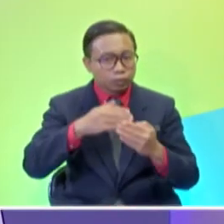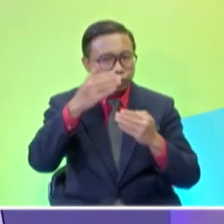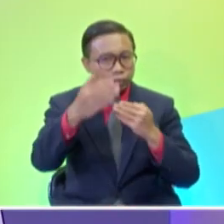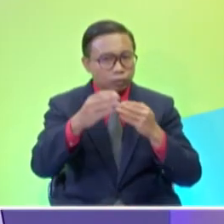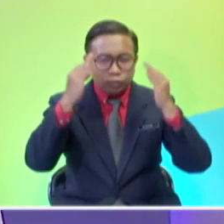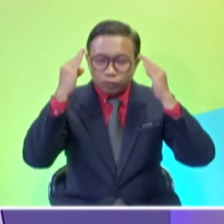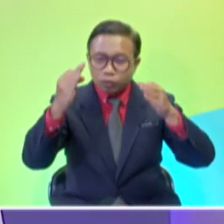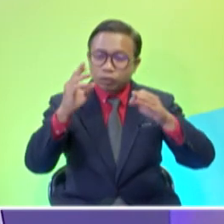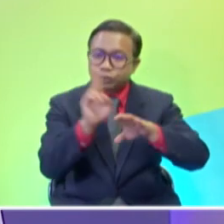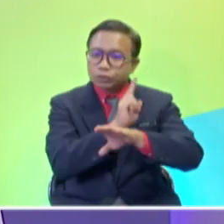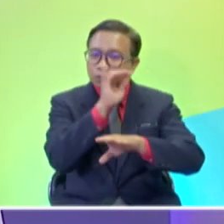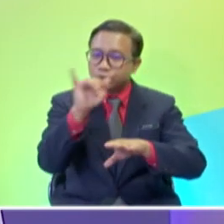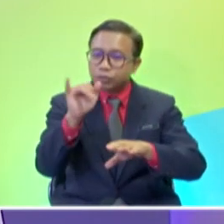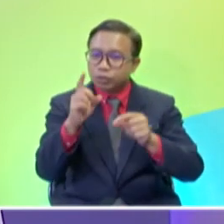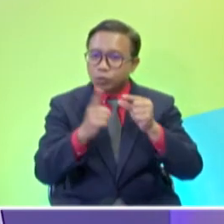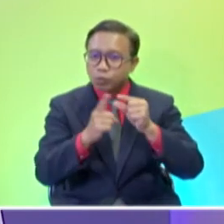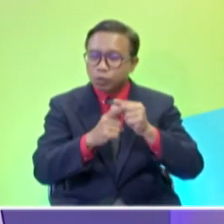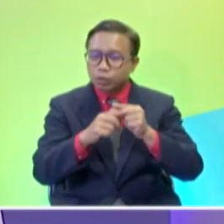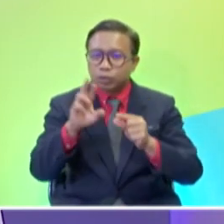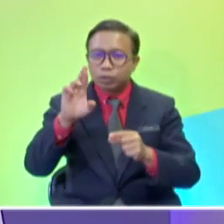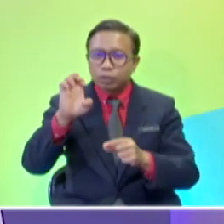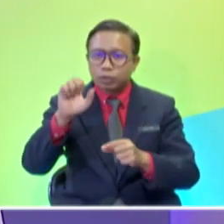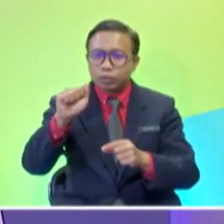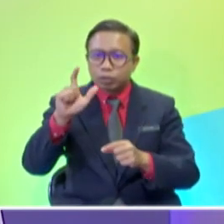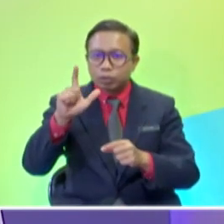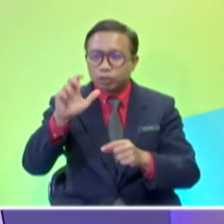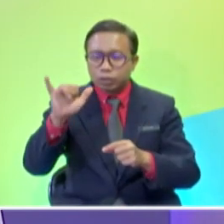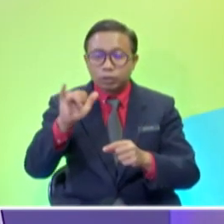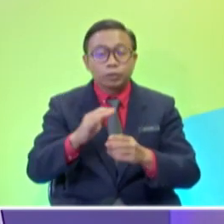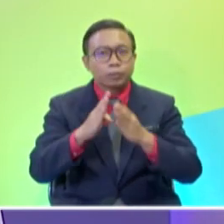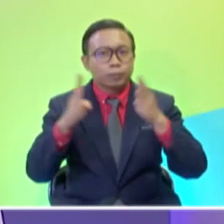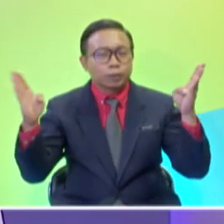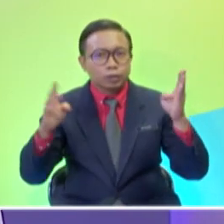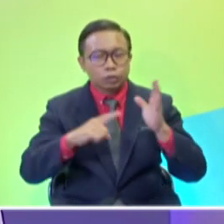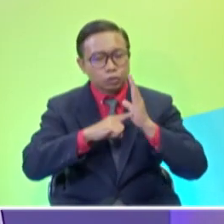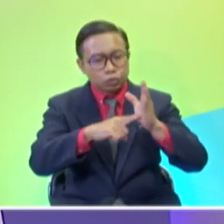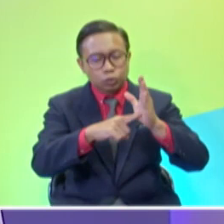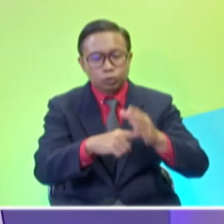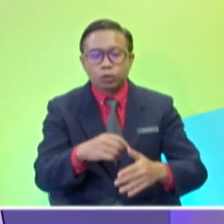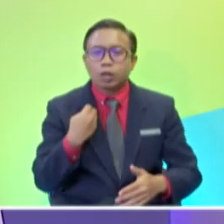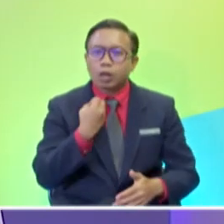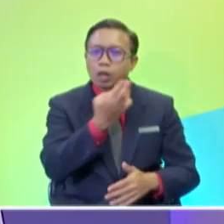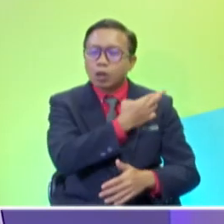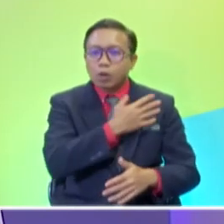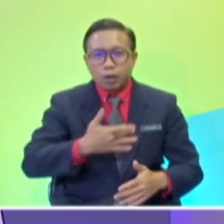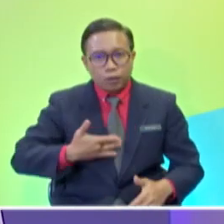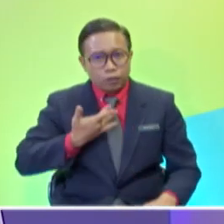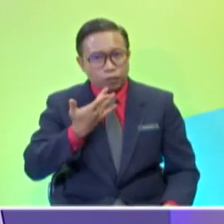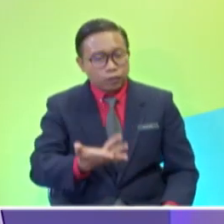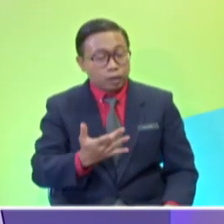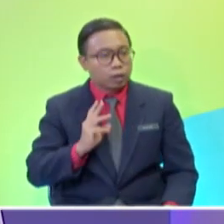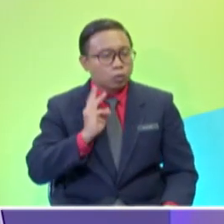focus of using the words really and the phrase a bit is to show our feelings, whether we